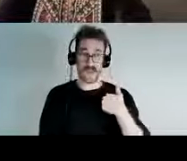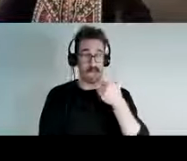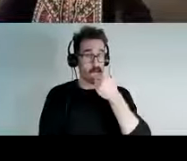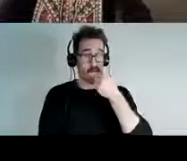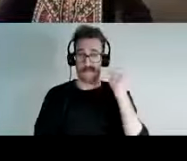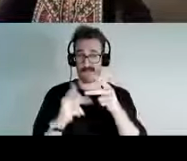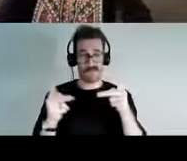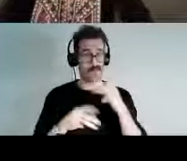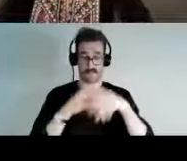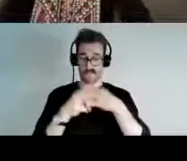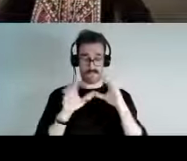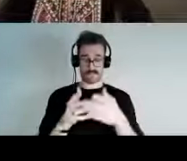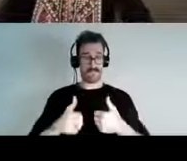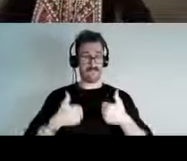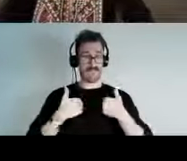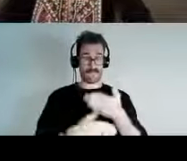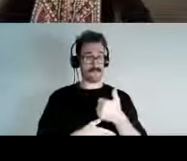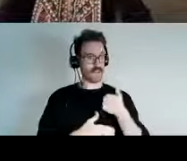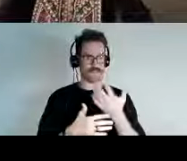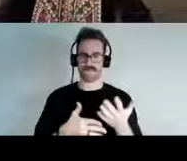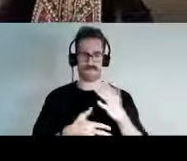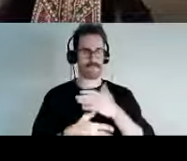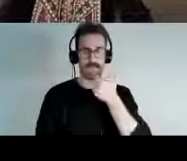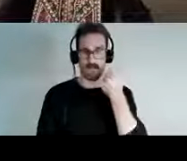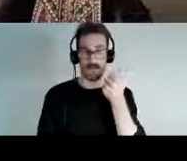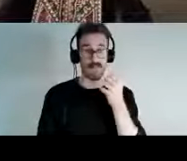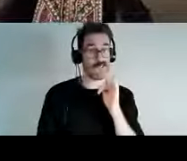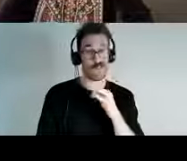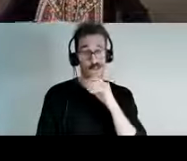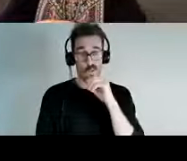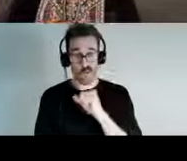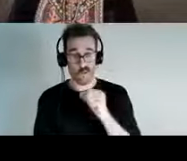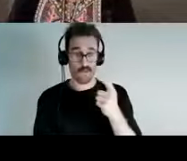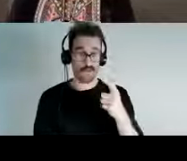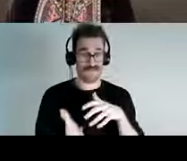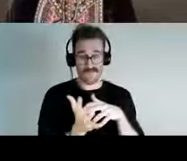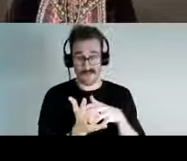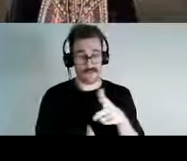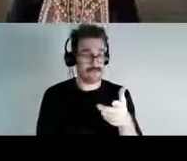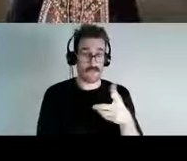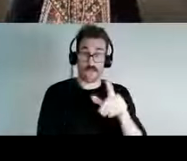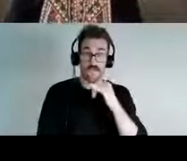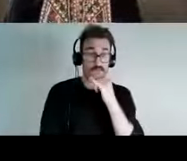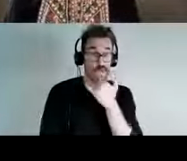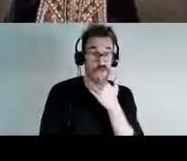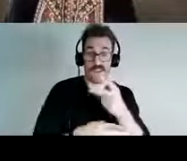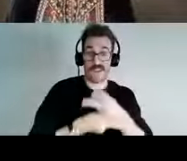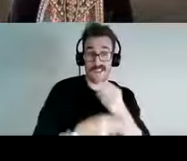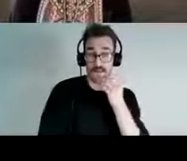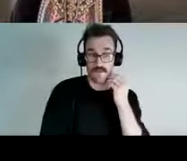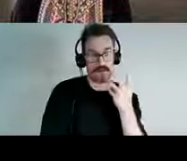seems, if you are very old, very vulnerable, and in the wrong care home. Without doubt, we have to examine our